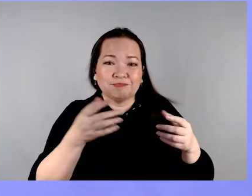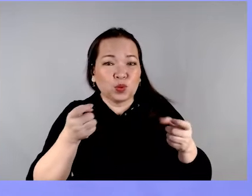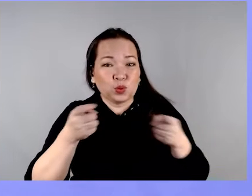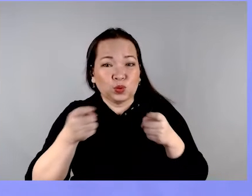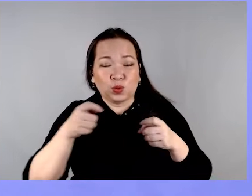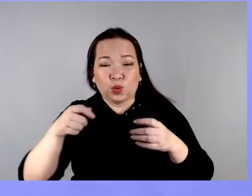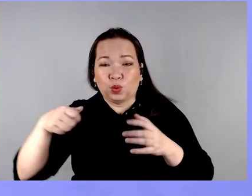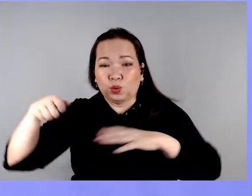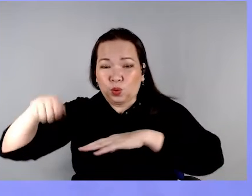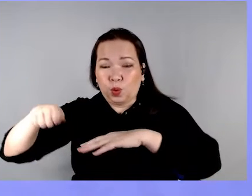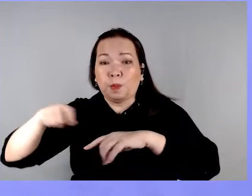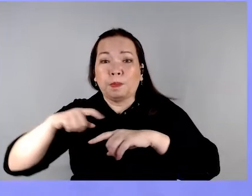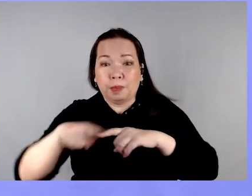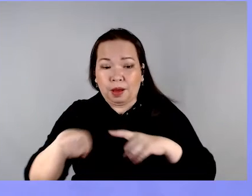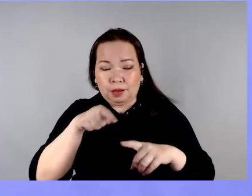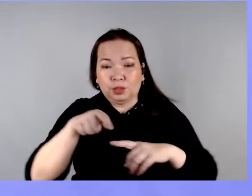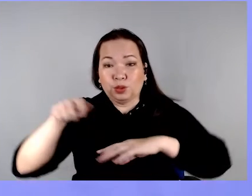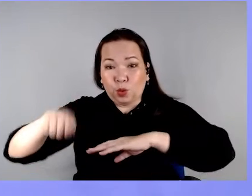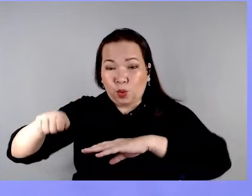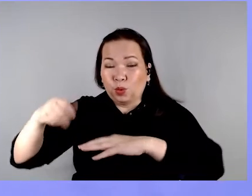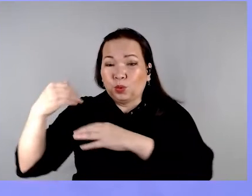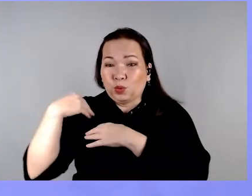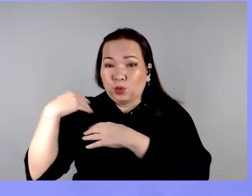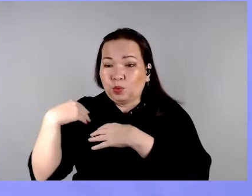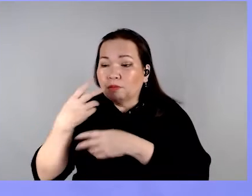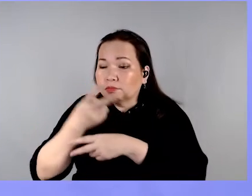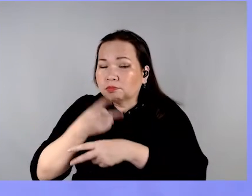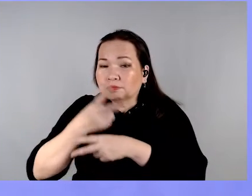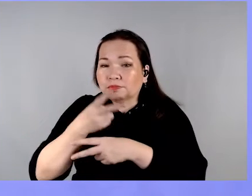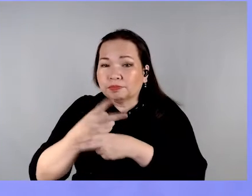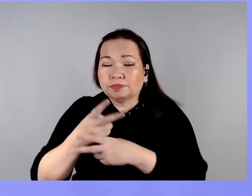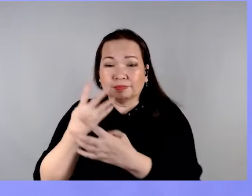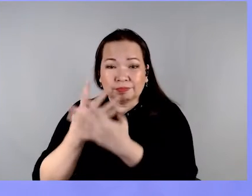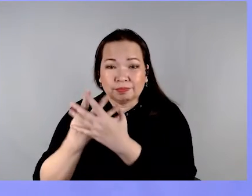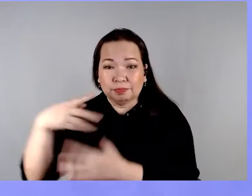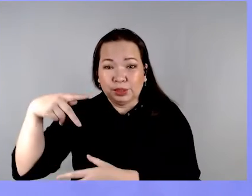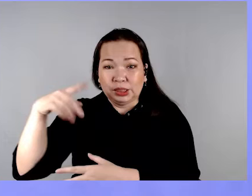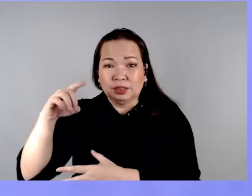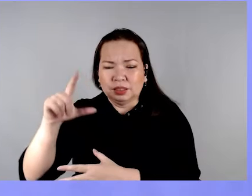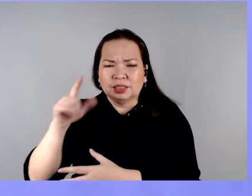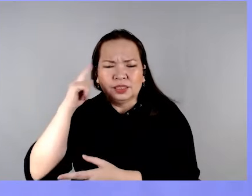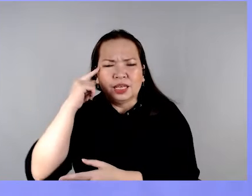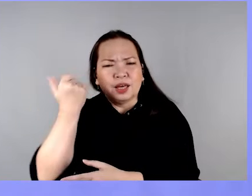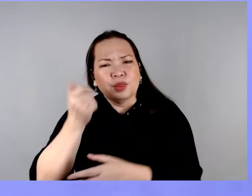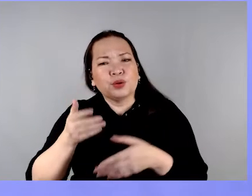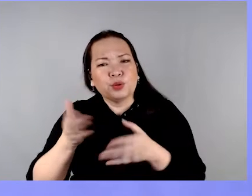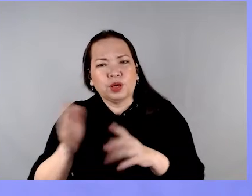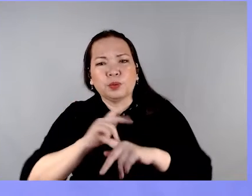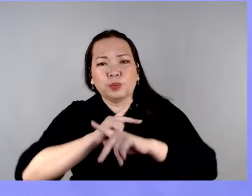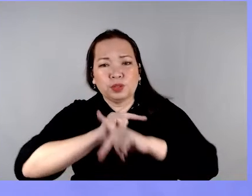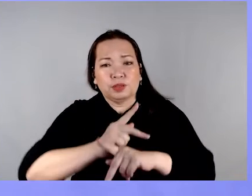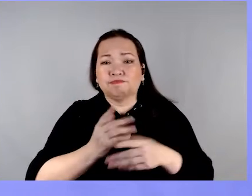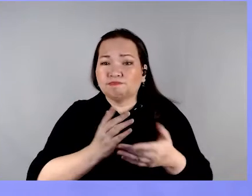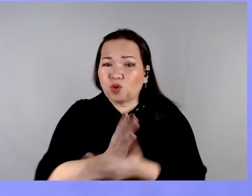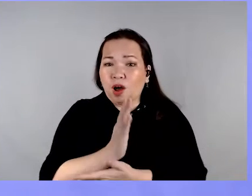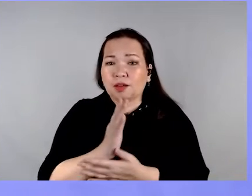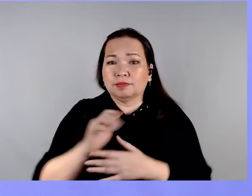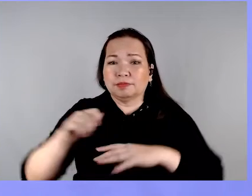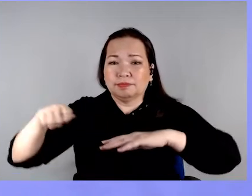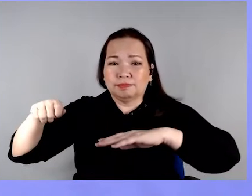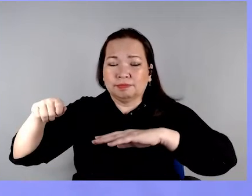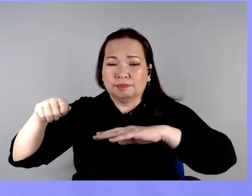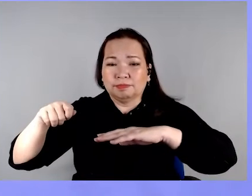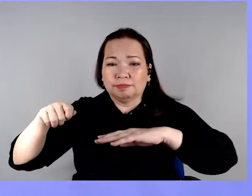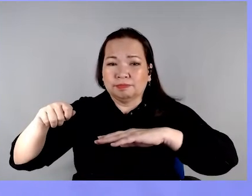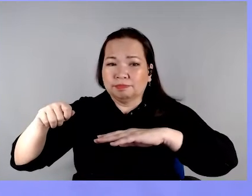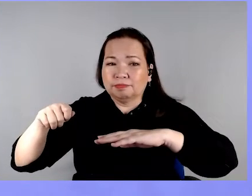the court's full control, being entrusted with the supervision of PDLs, the court should be open to find alternatives that protect the rights